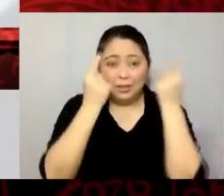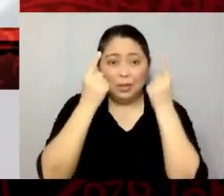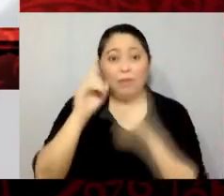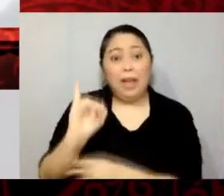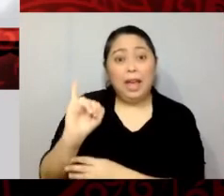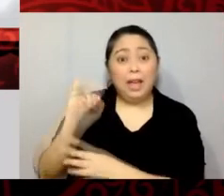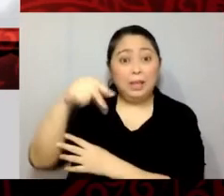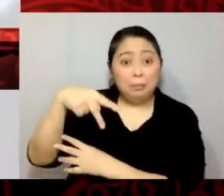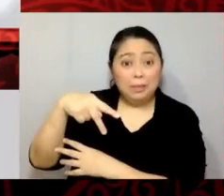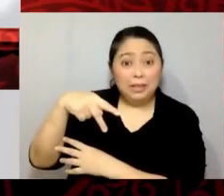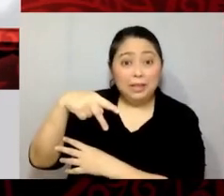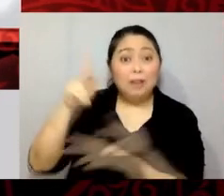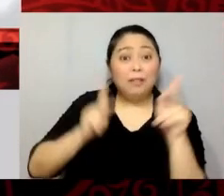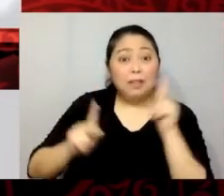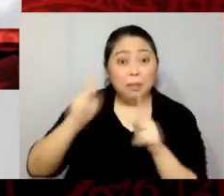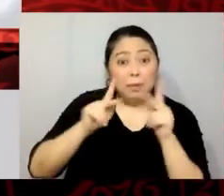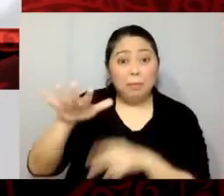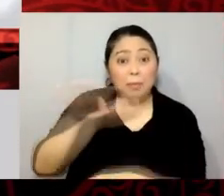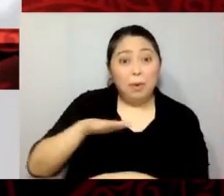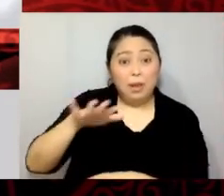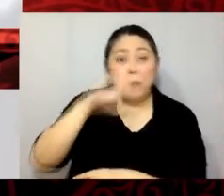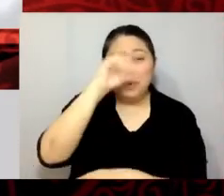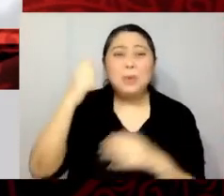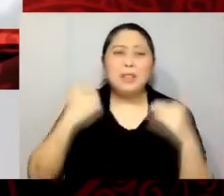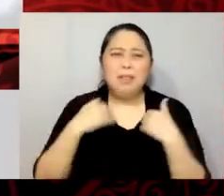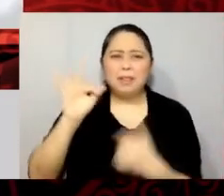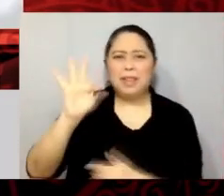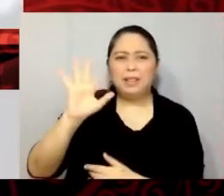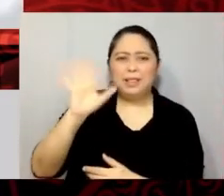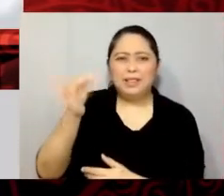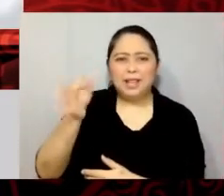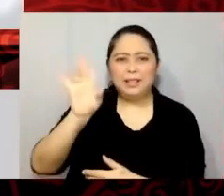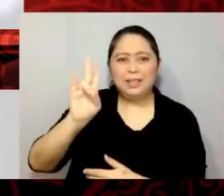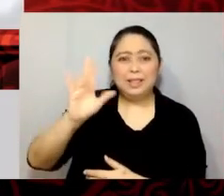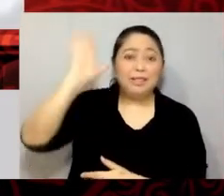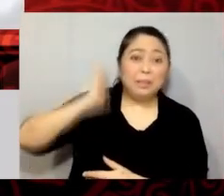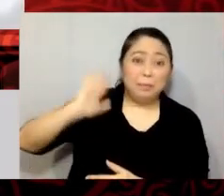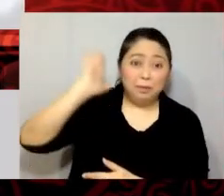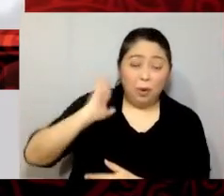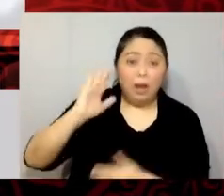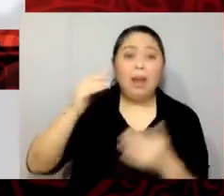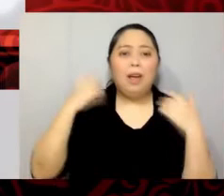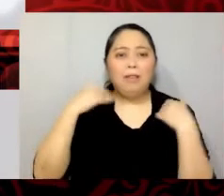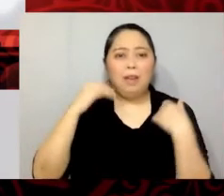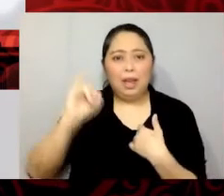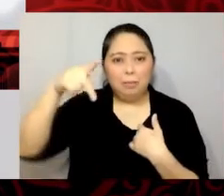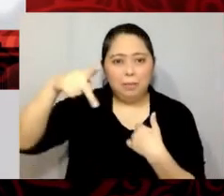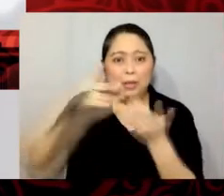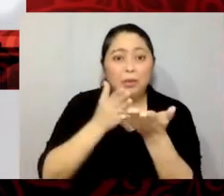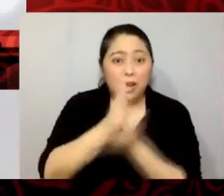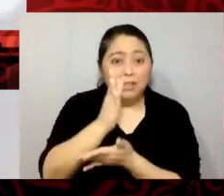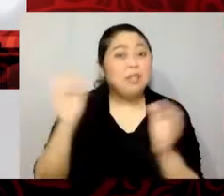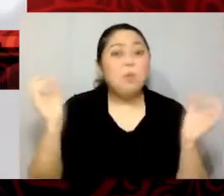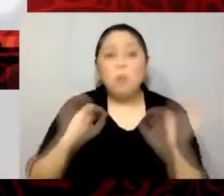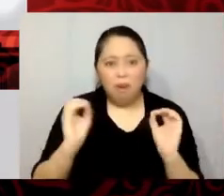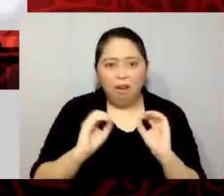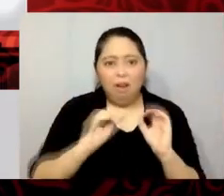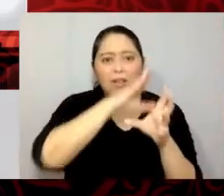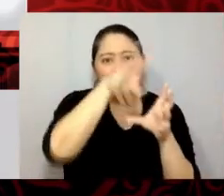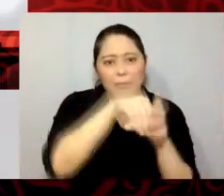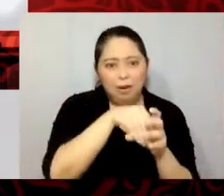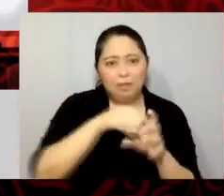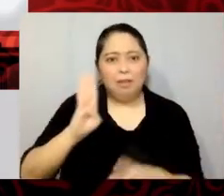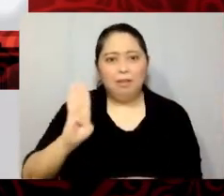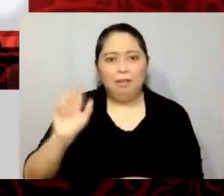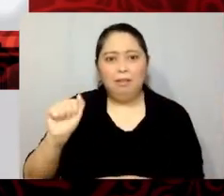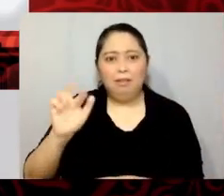region, given that the Indigenous Peoples Rights Act of 1997 is not operationalized in BARM? Now, he's also